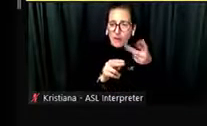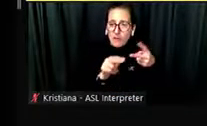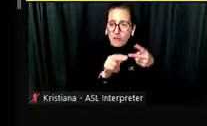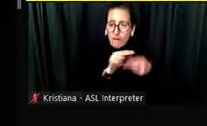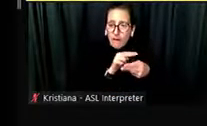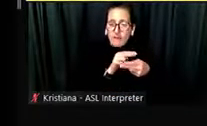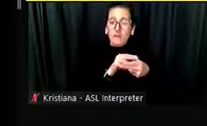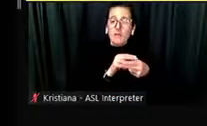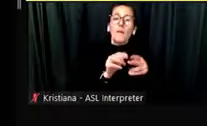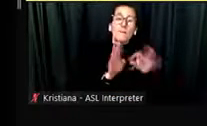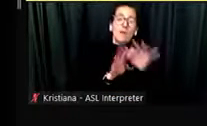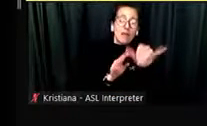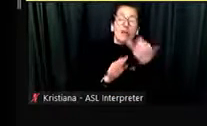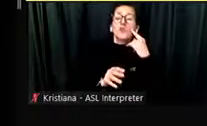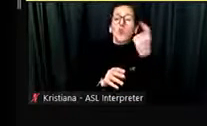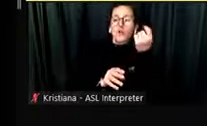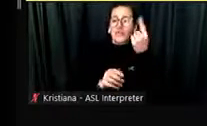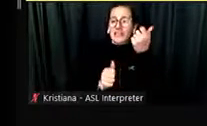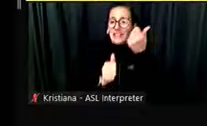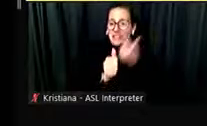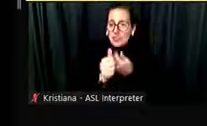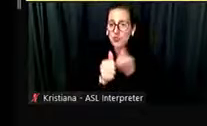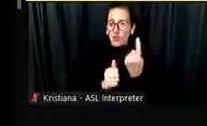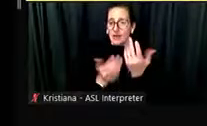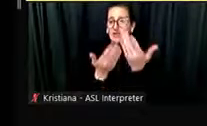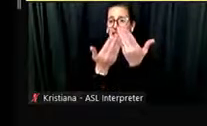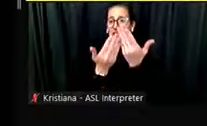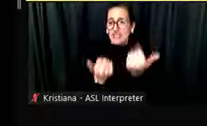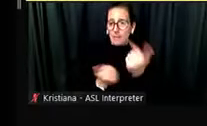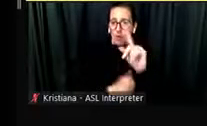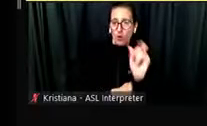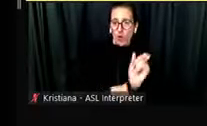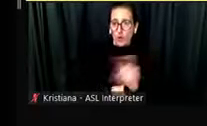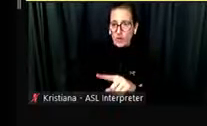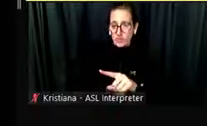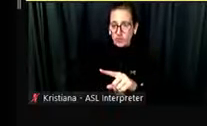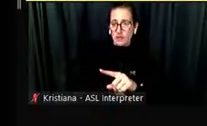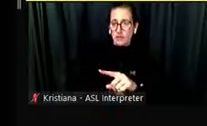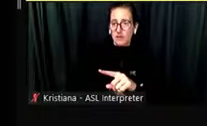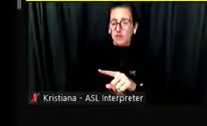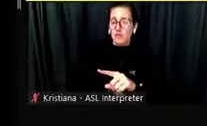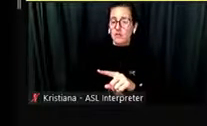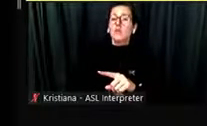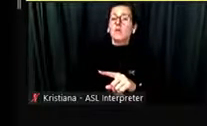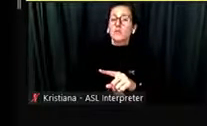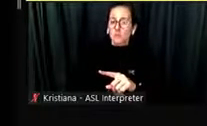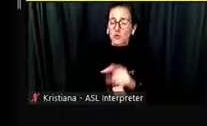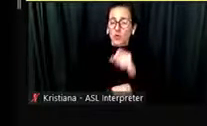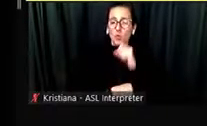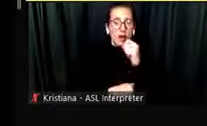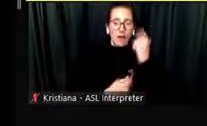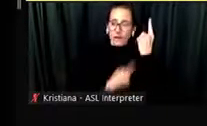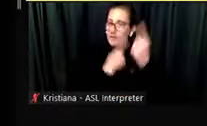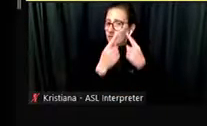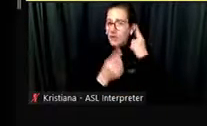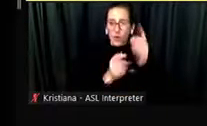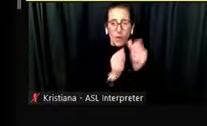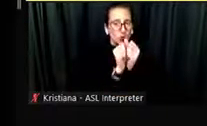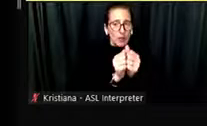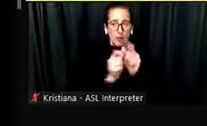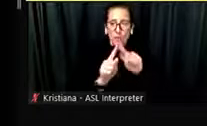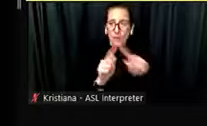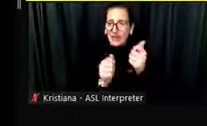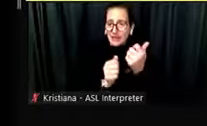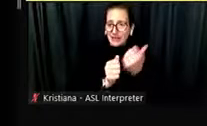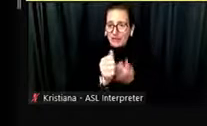separate questions, answer each one individually, and then we will tabulate the responses about where